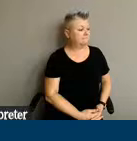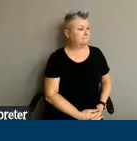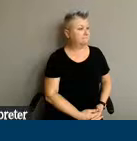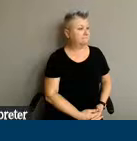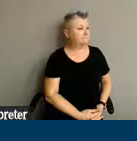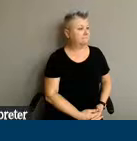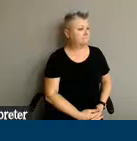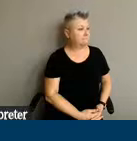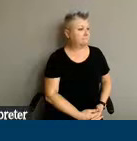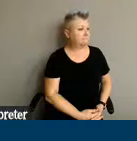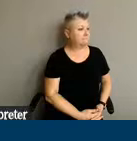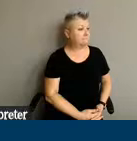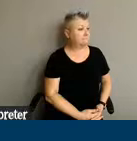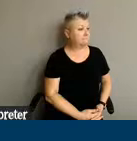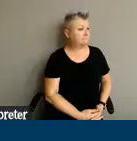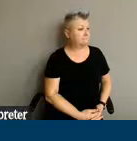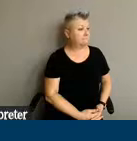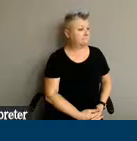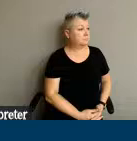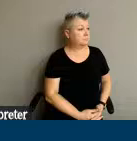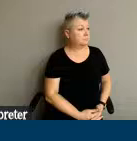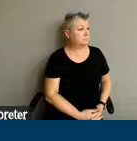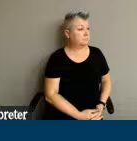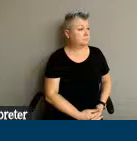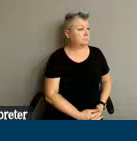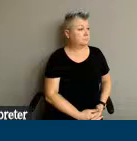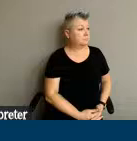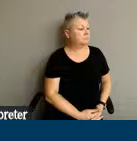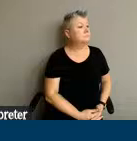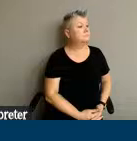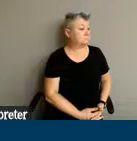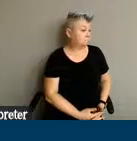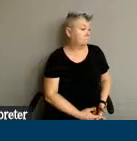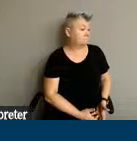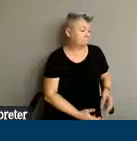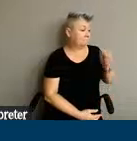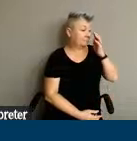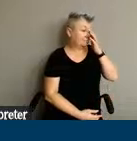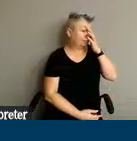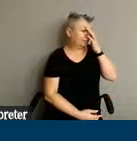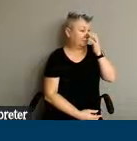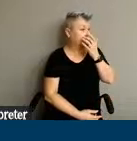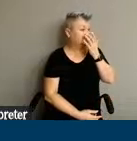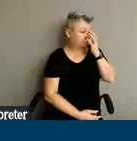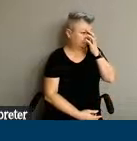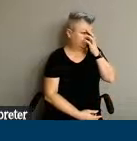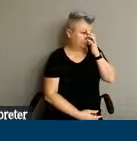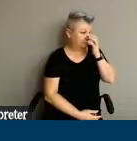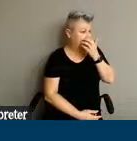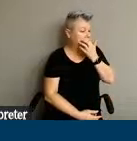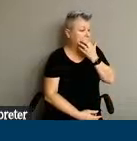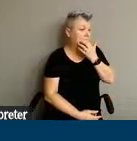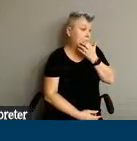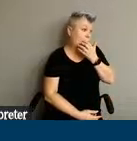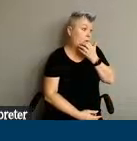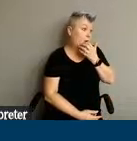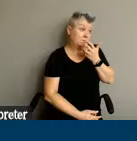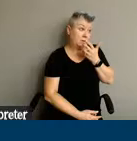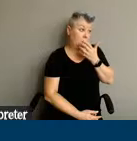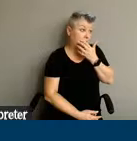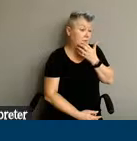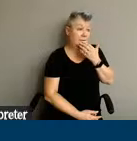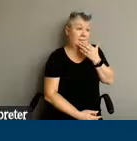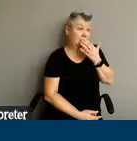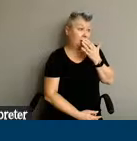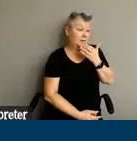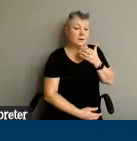And then if you can, if you don't have additional Post-it notes with you, if you can tap, bring your Post-it notes, so you can